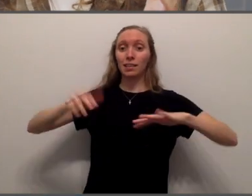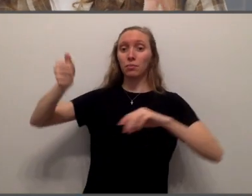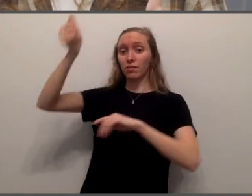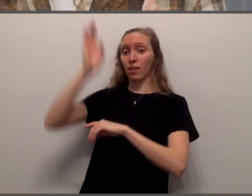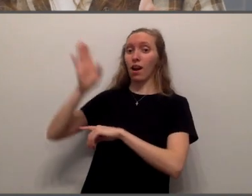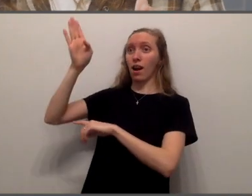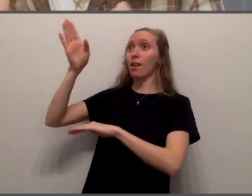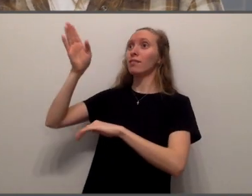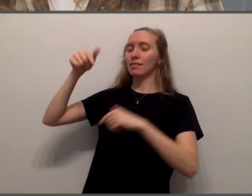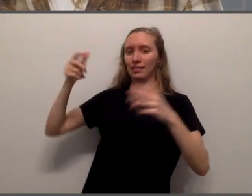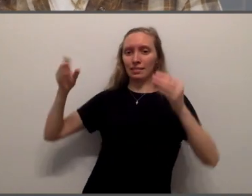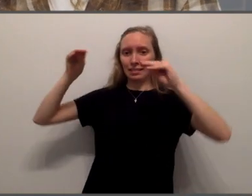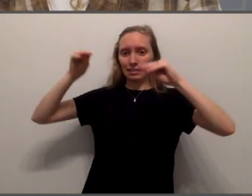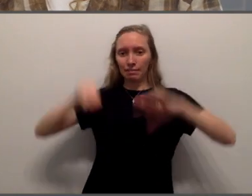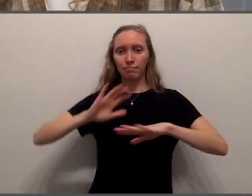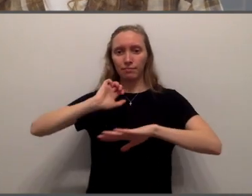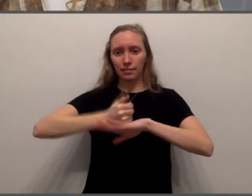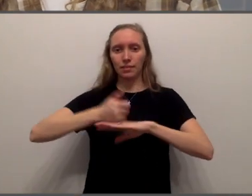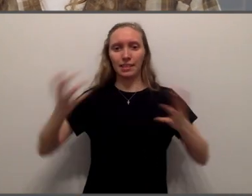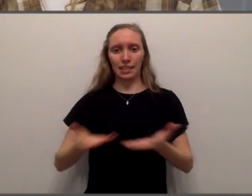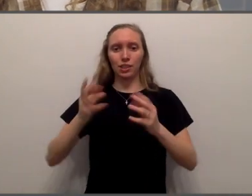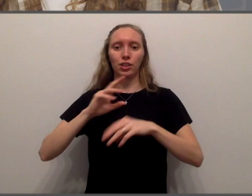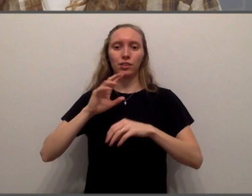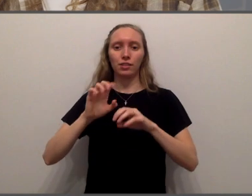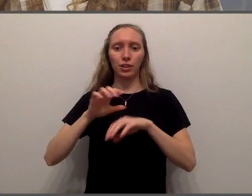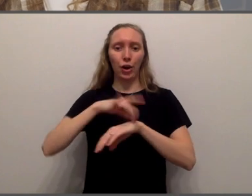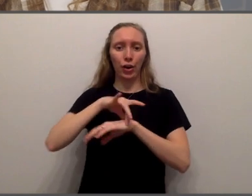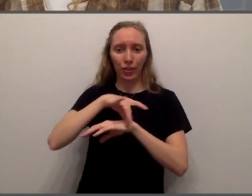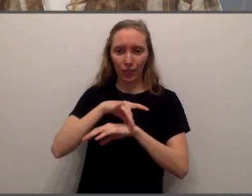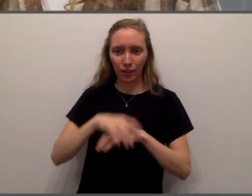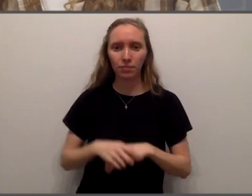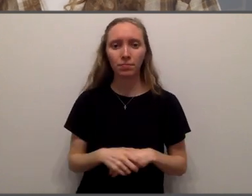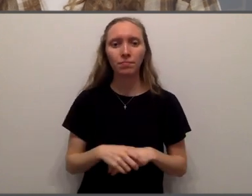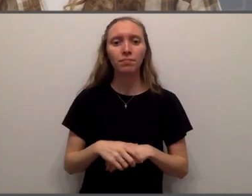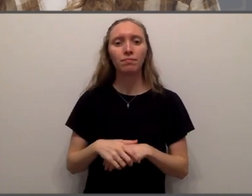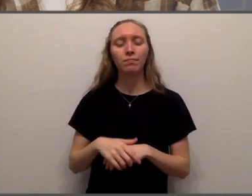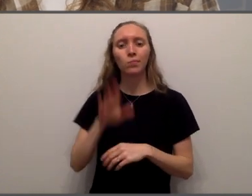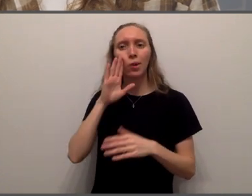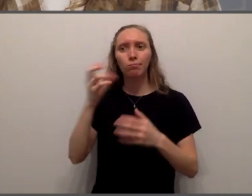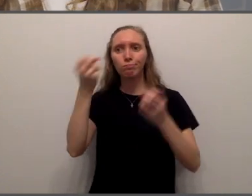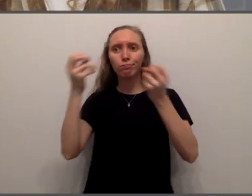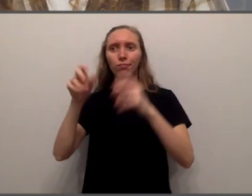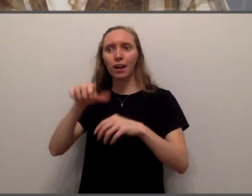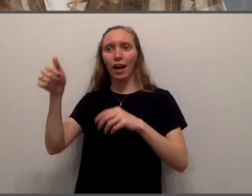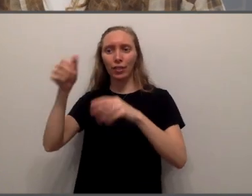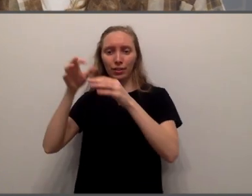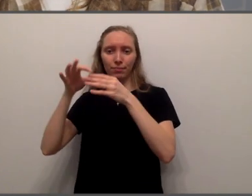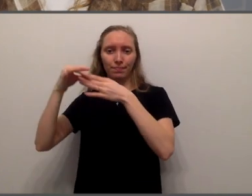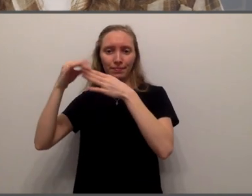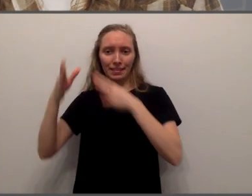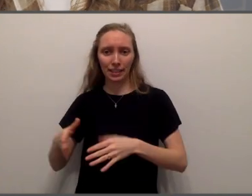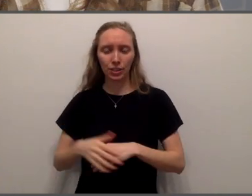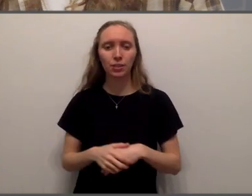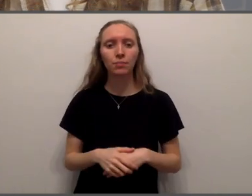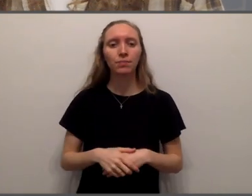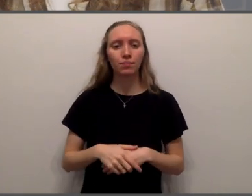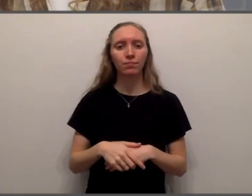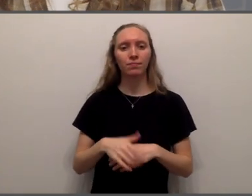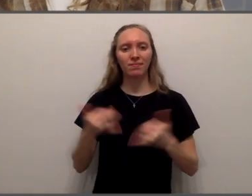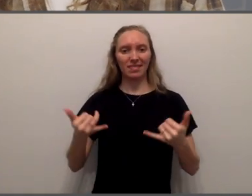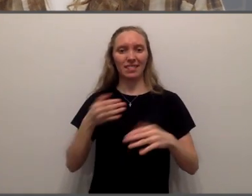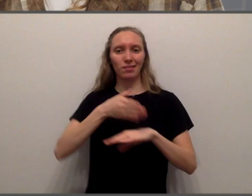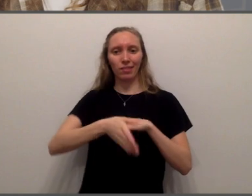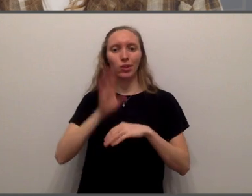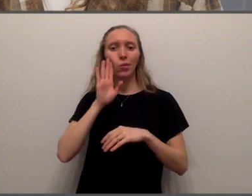then home church. This is going to be an important series for you to join a home church. All our home churches are online. The information is all on our website.